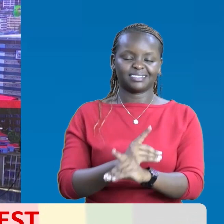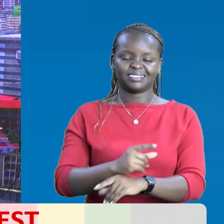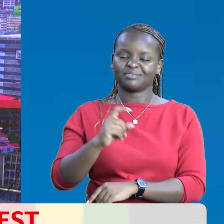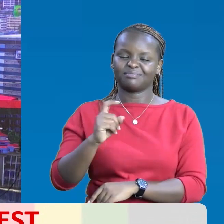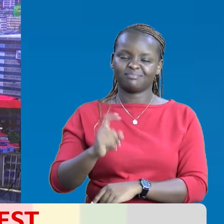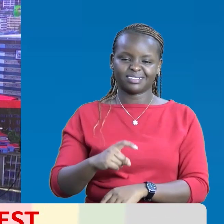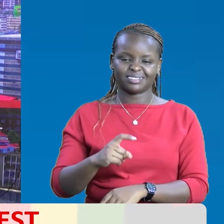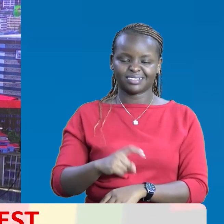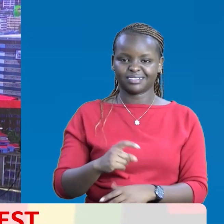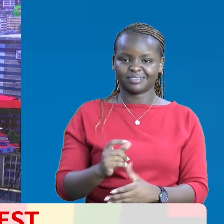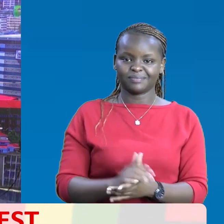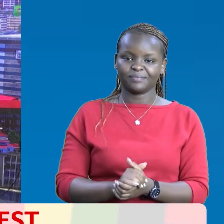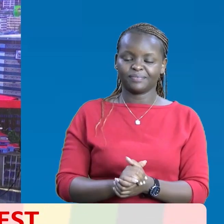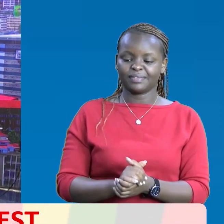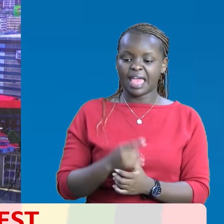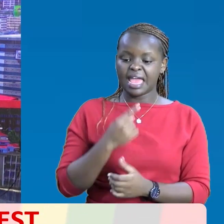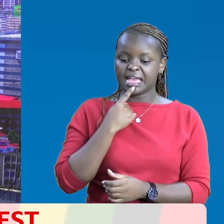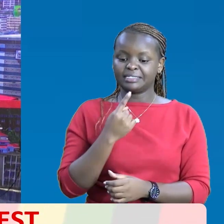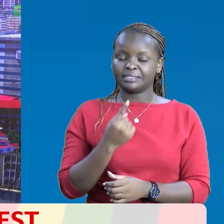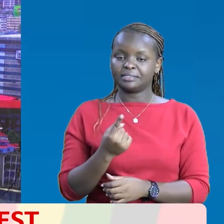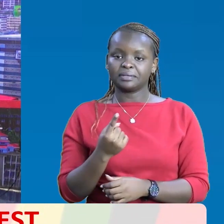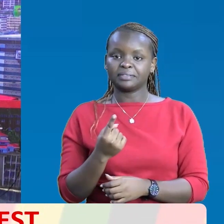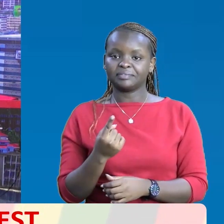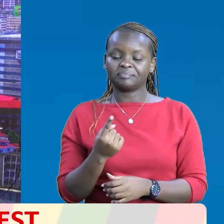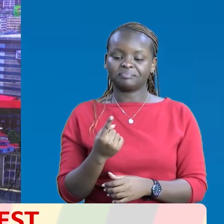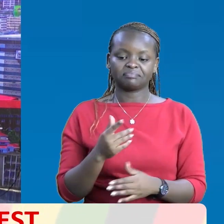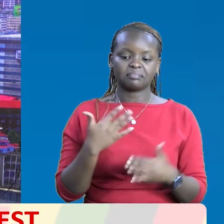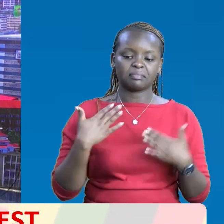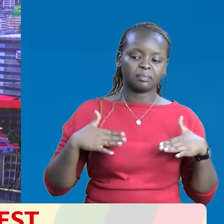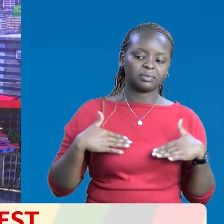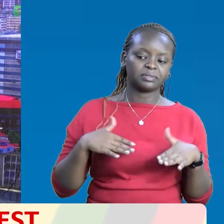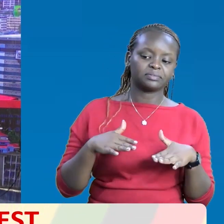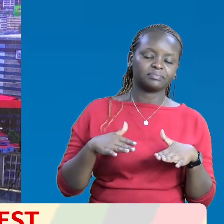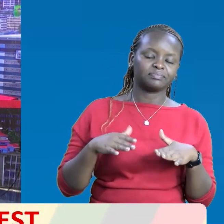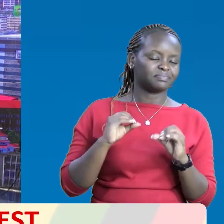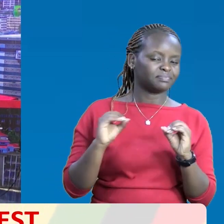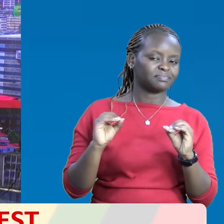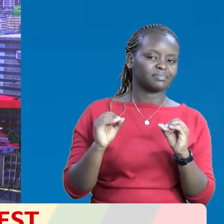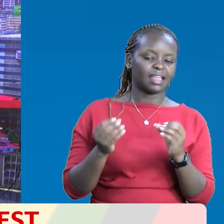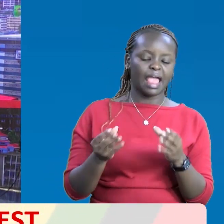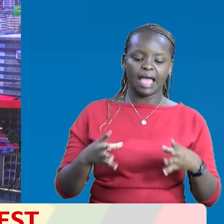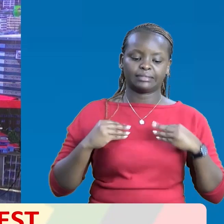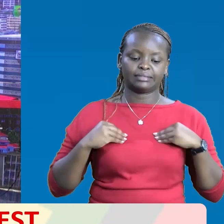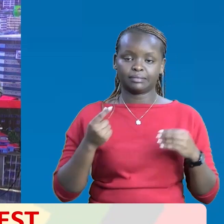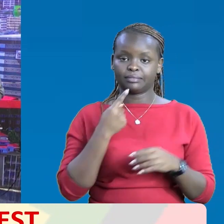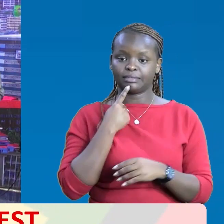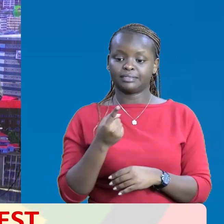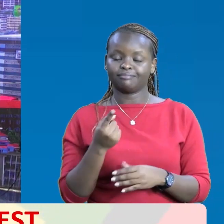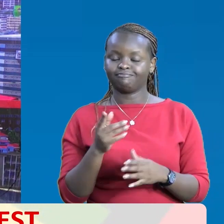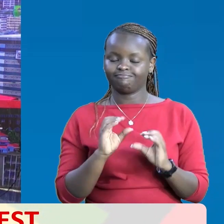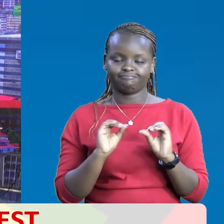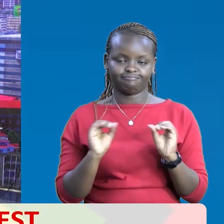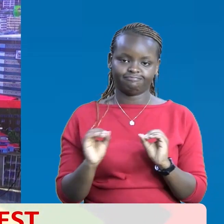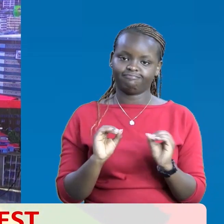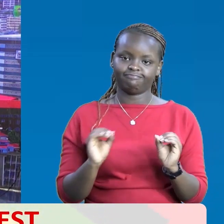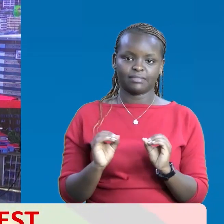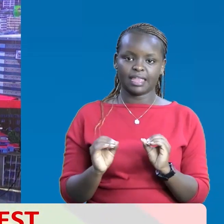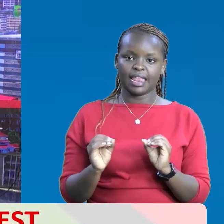Hataki kuambiwa. Yesu kuambiwa. Yeye anakuambiana lakini Yesu kuambiwa. They take drama everywhere they